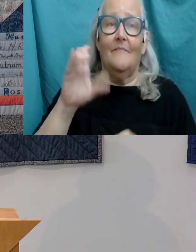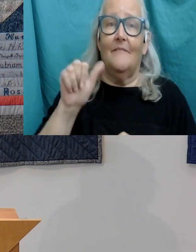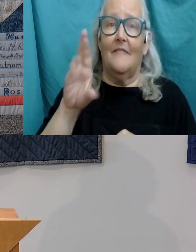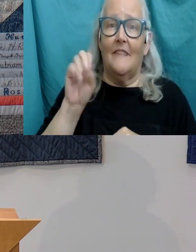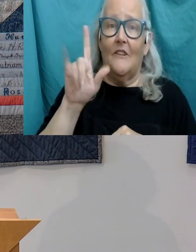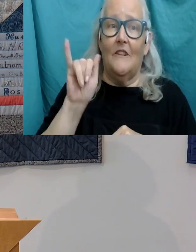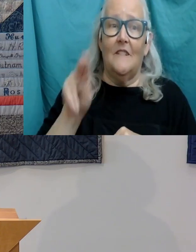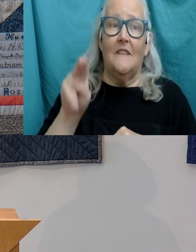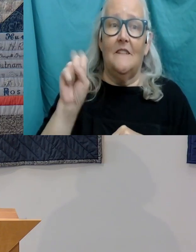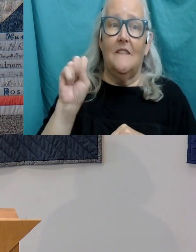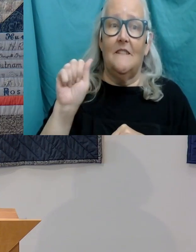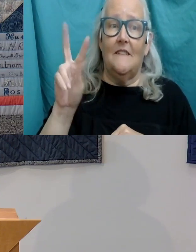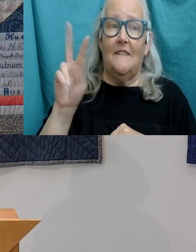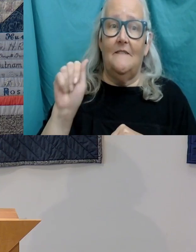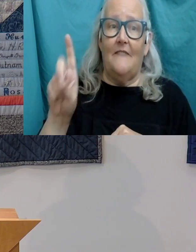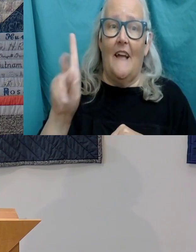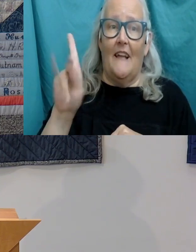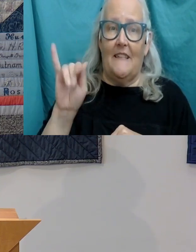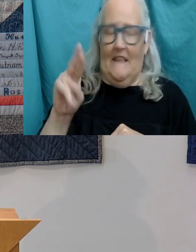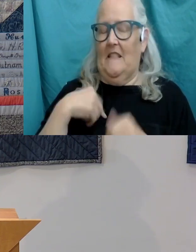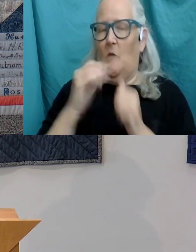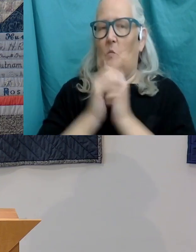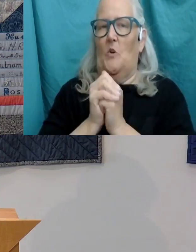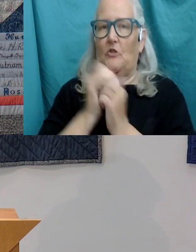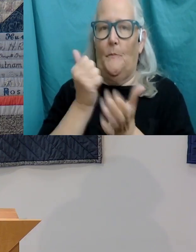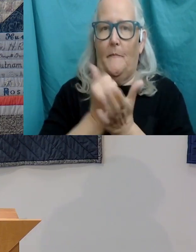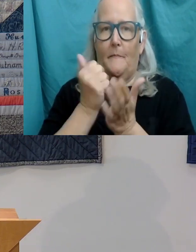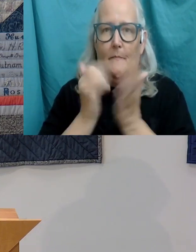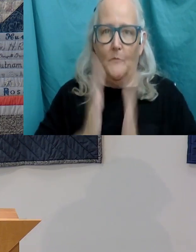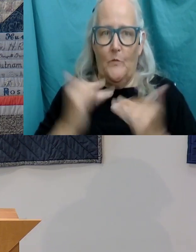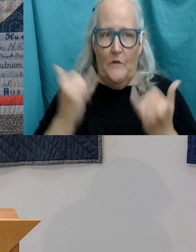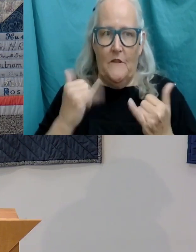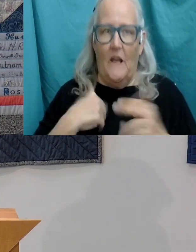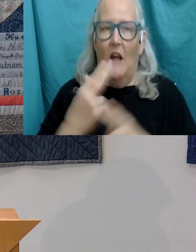today's worship associate, and my pronouns are she, her.